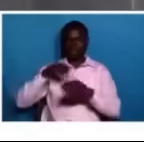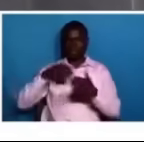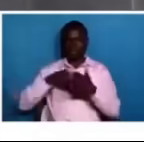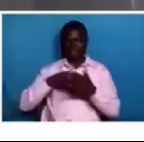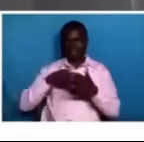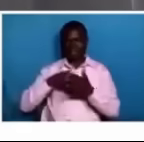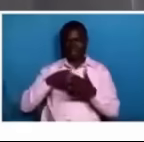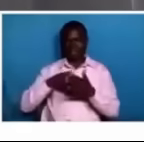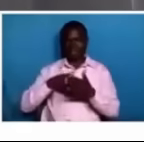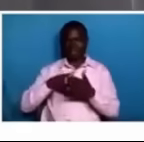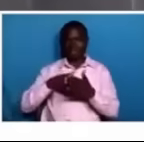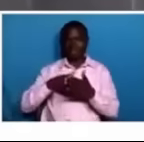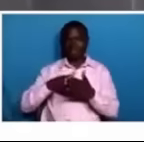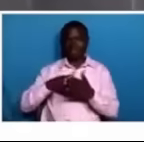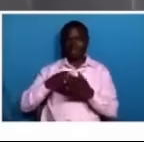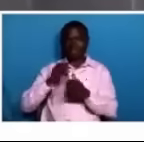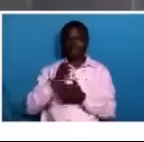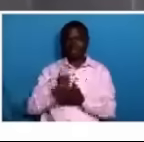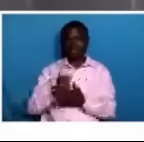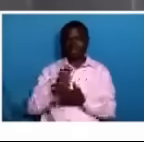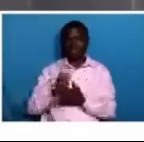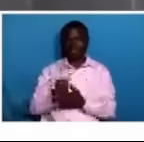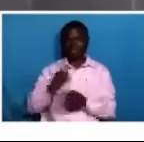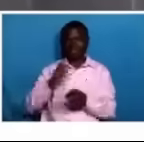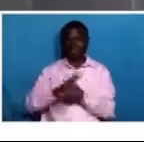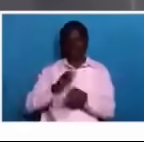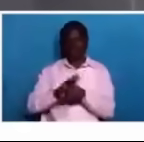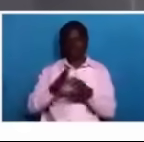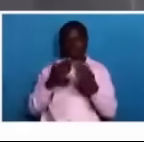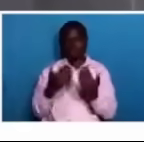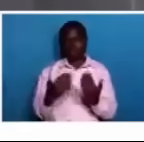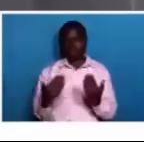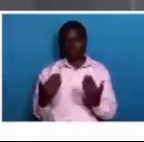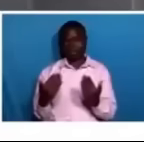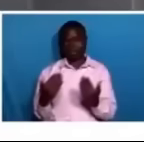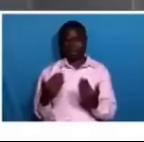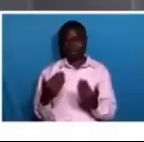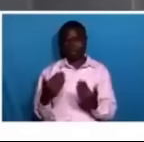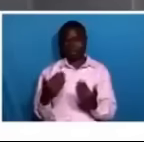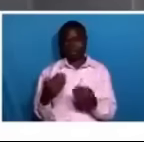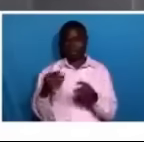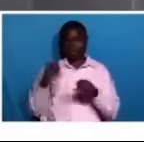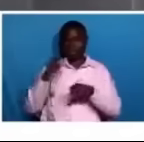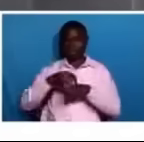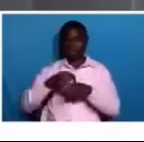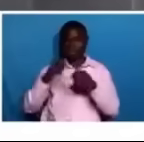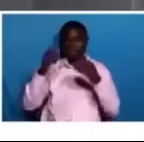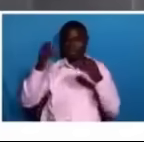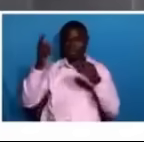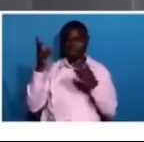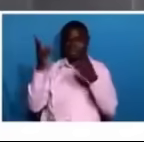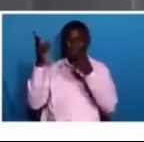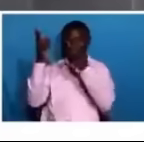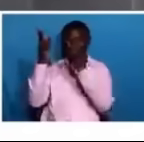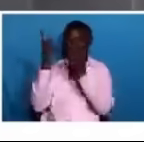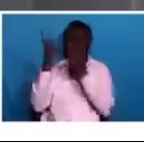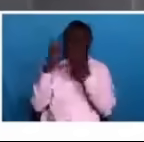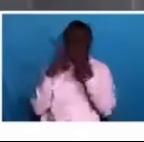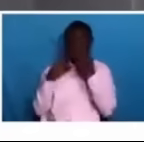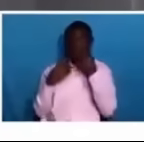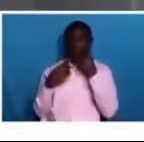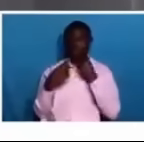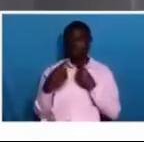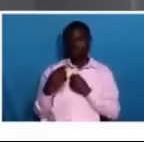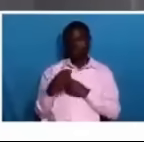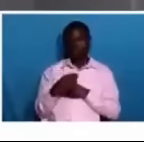are net importers. When I hear of that cry, it is very sad. I hear of